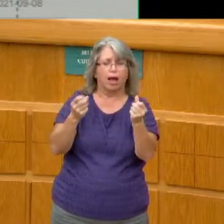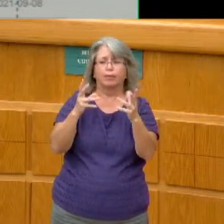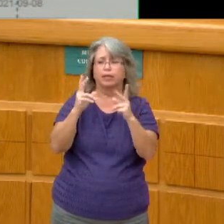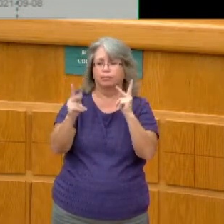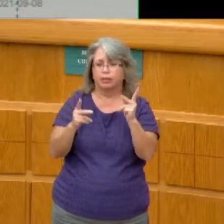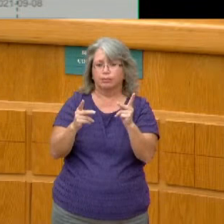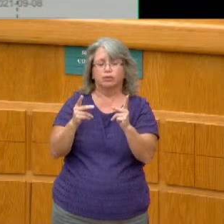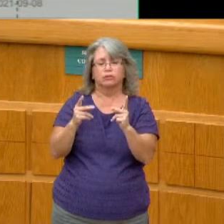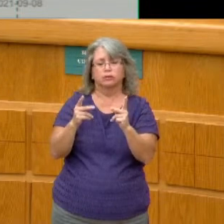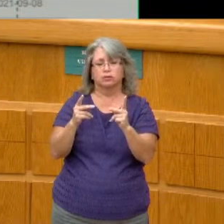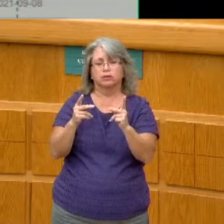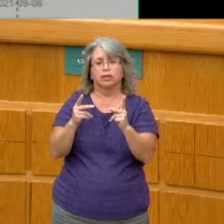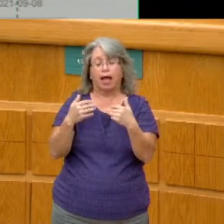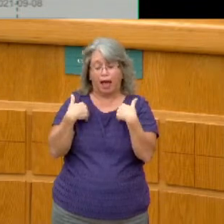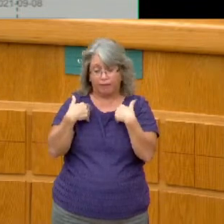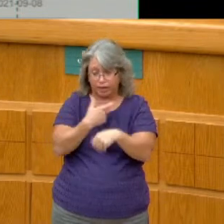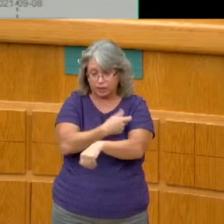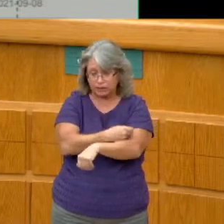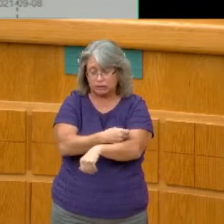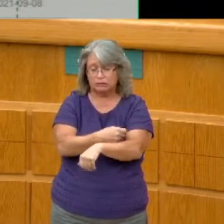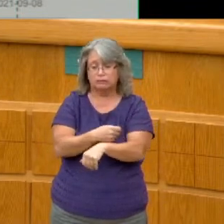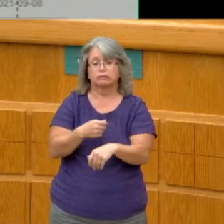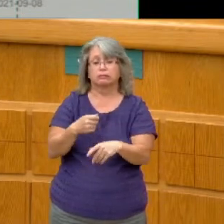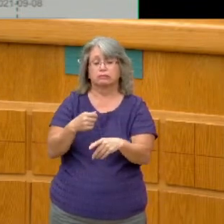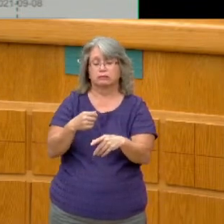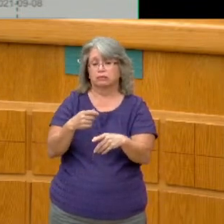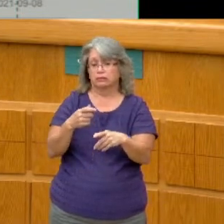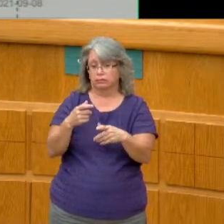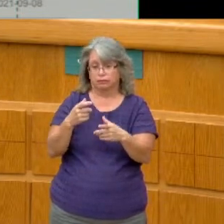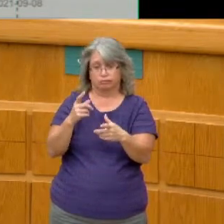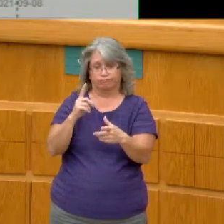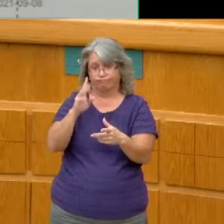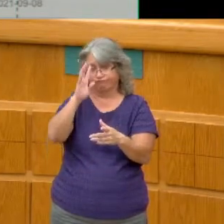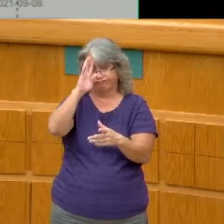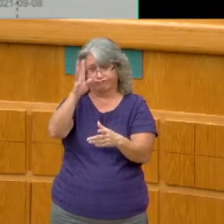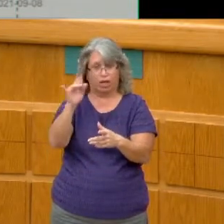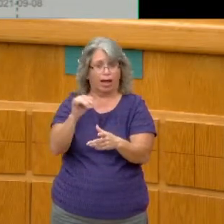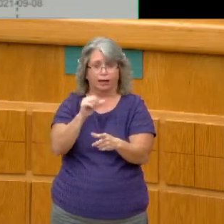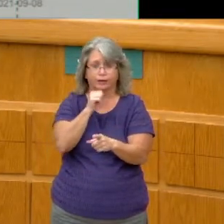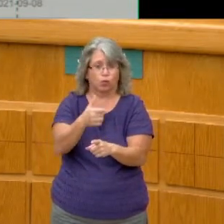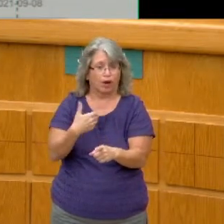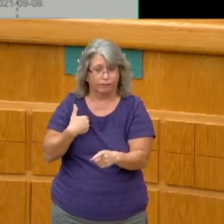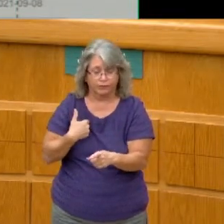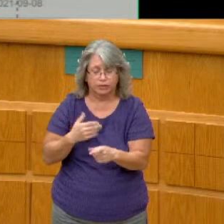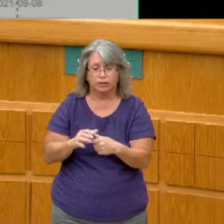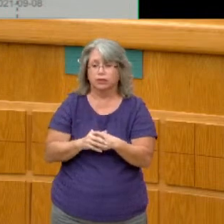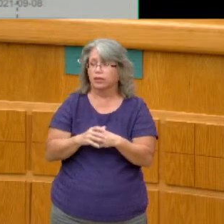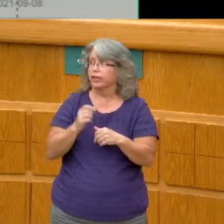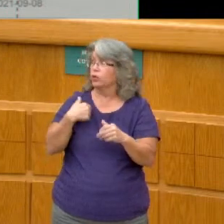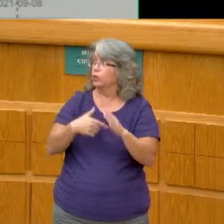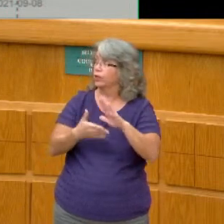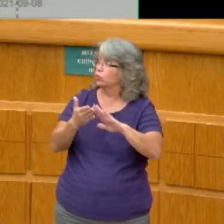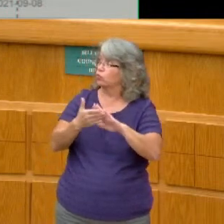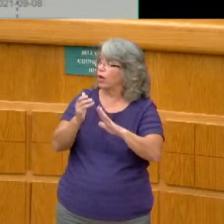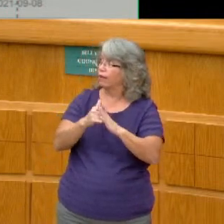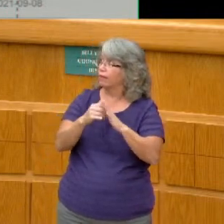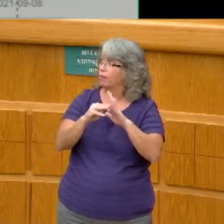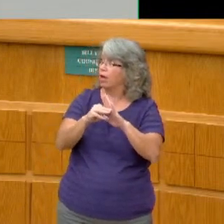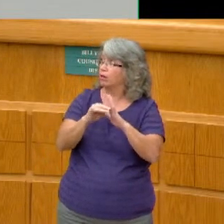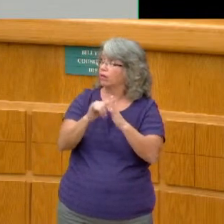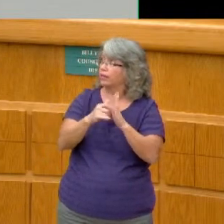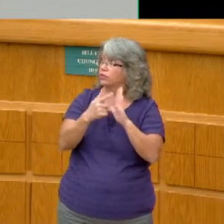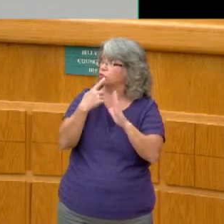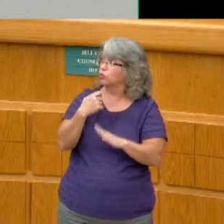didn't get vaccinated? Then how many susceptible people would we have in the community? And we ran the model like that. So that's the red.